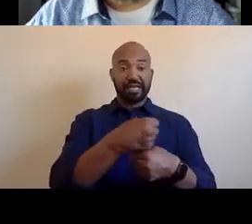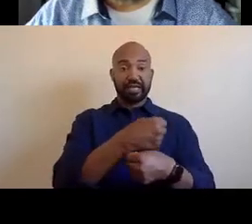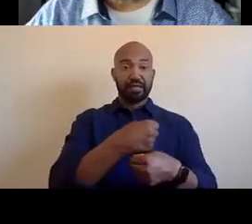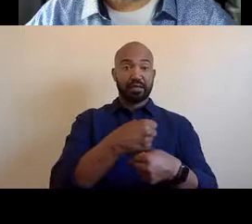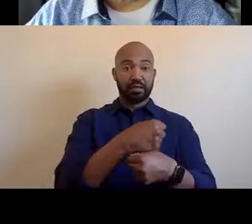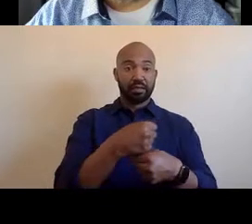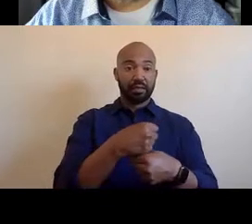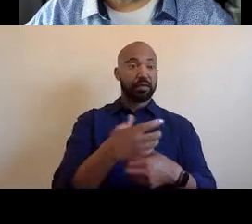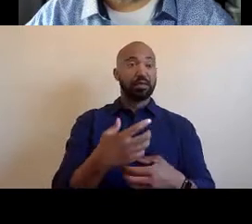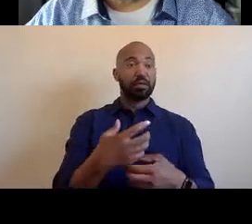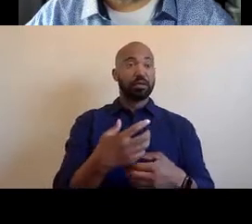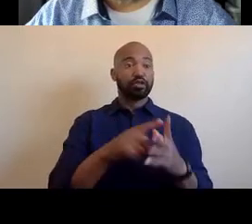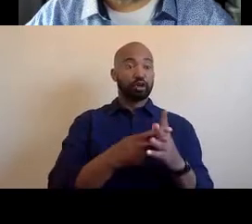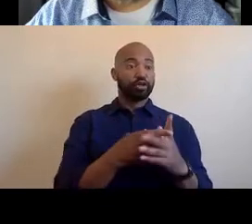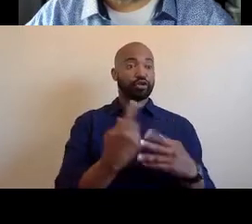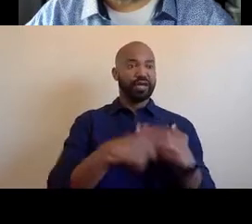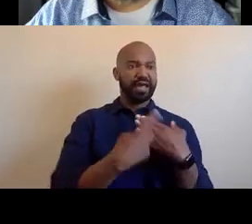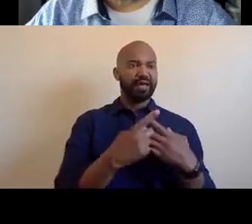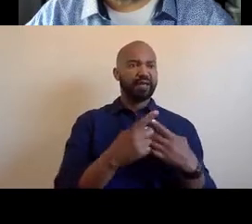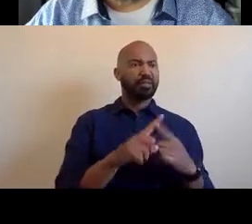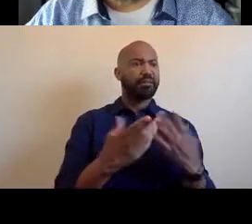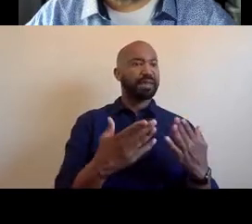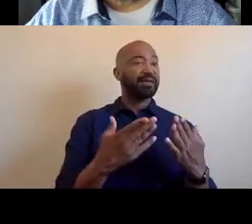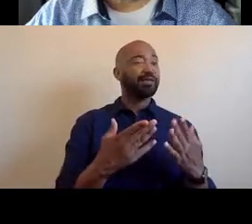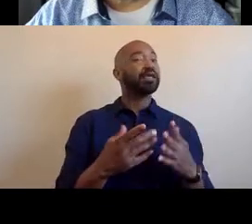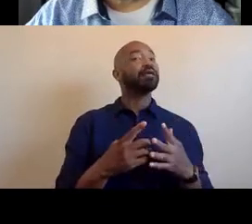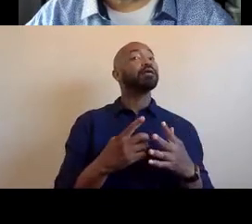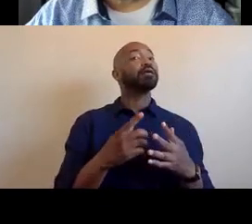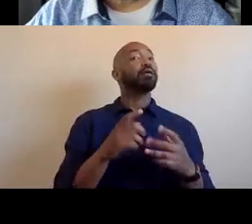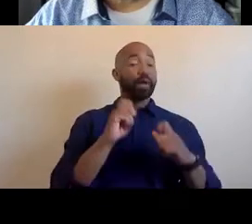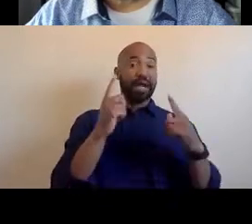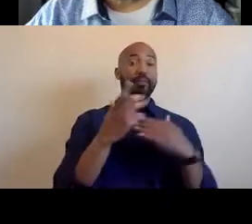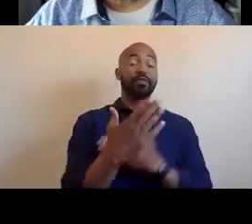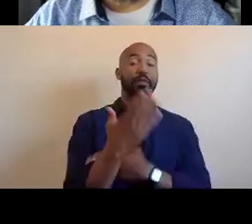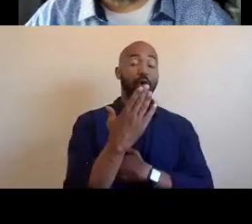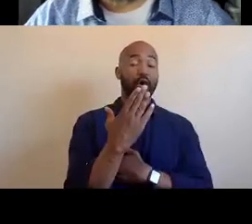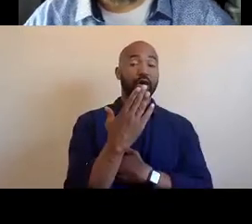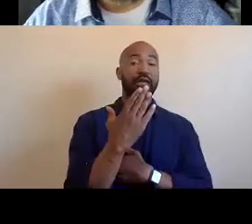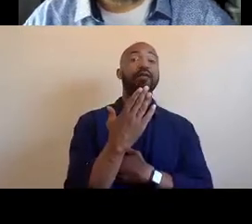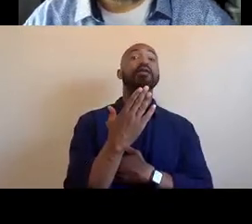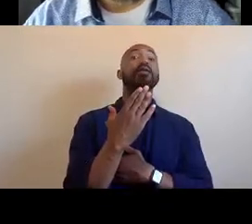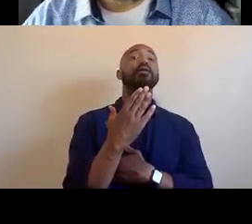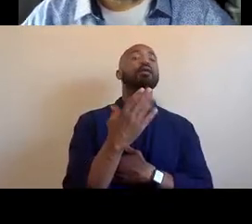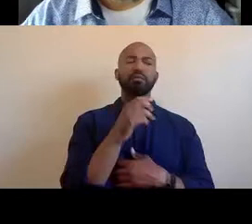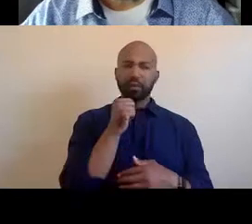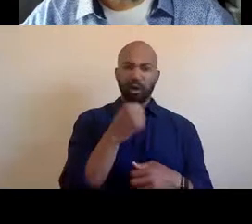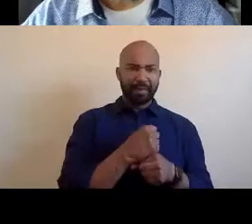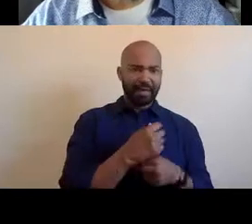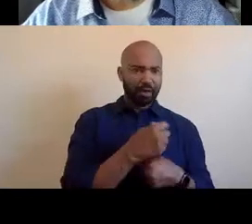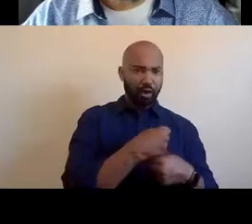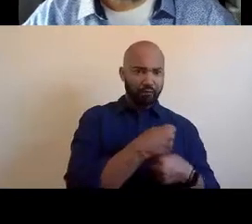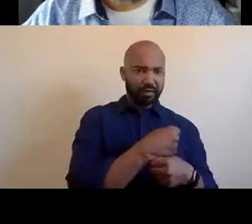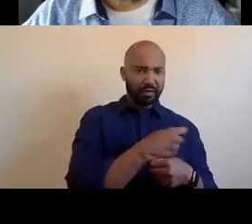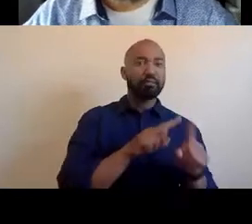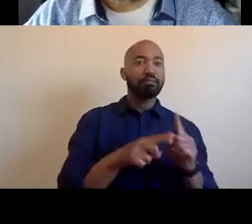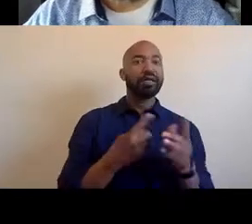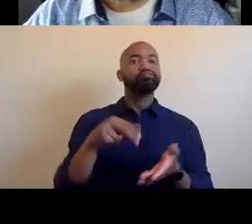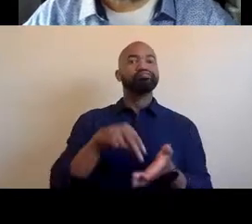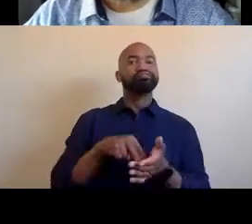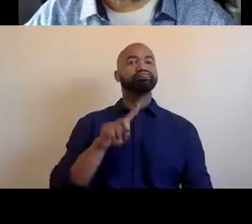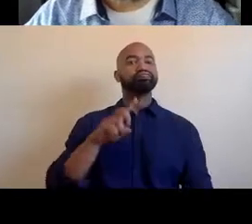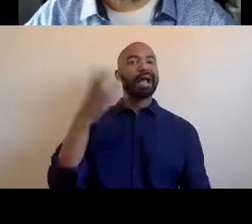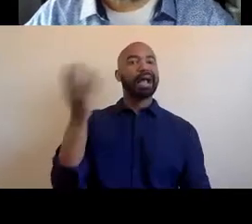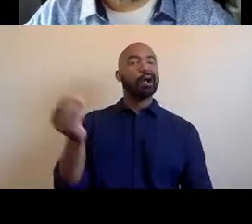15 minutes and walking around the block? Just again, to change that typical routine, which can throw your pattern